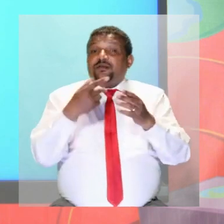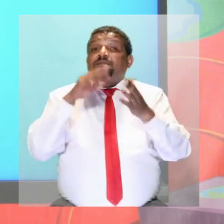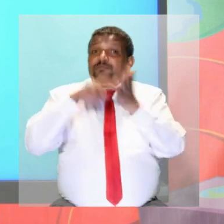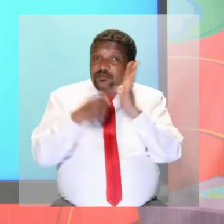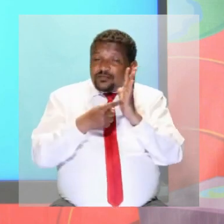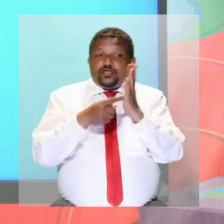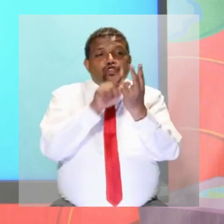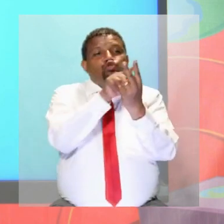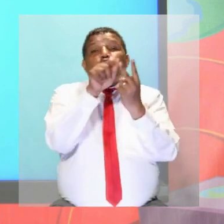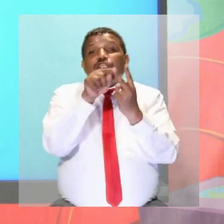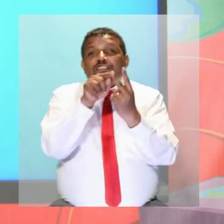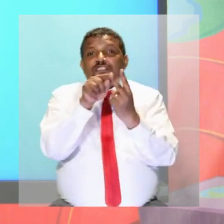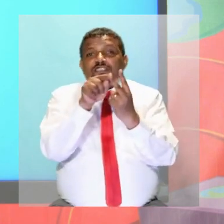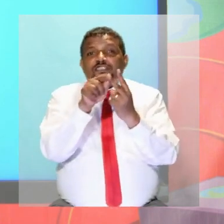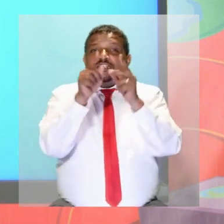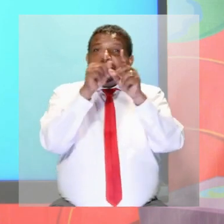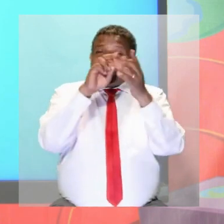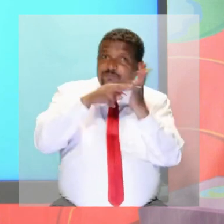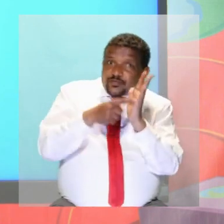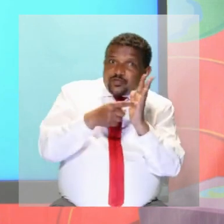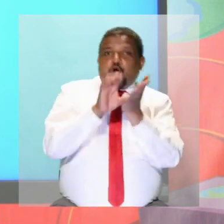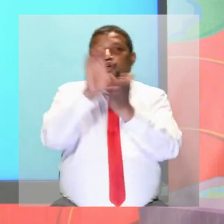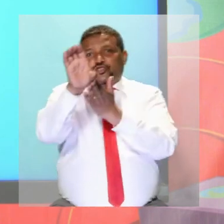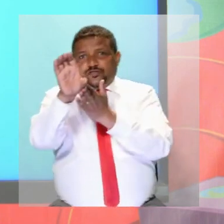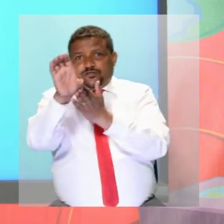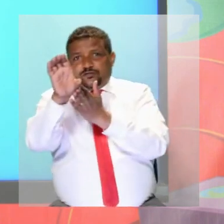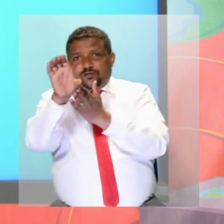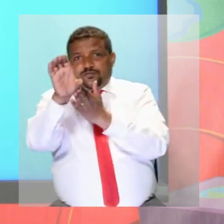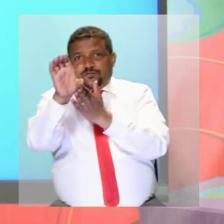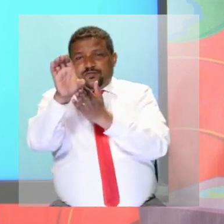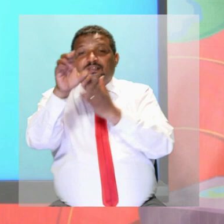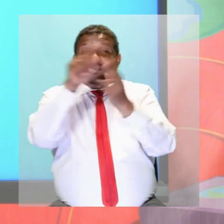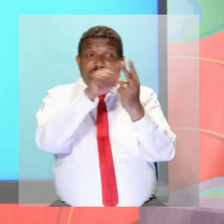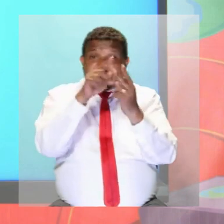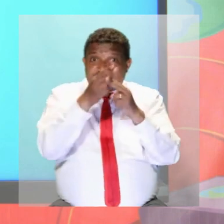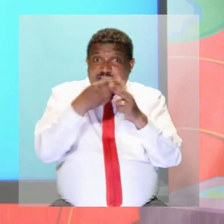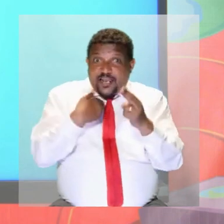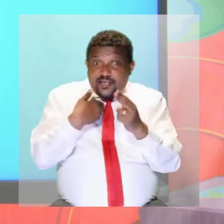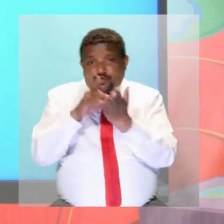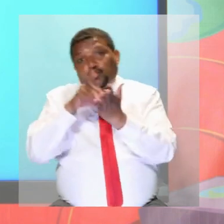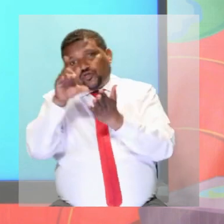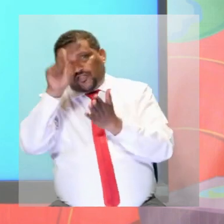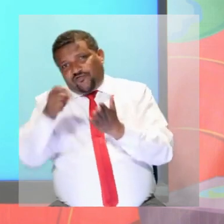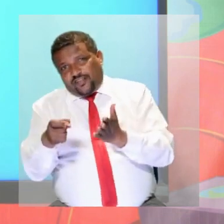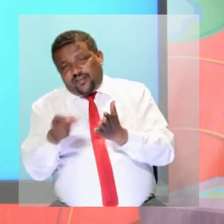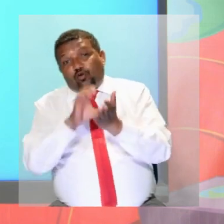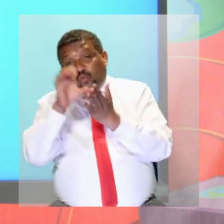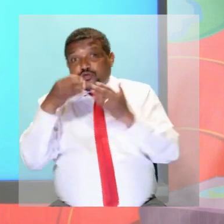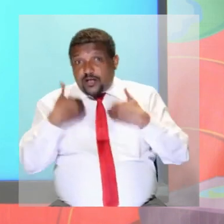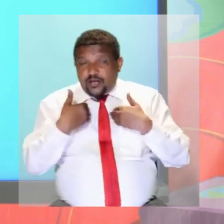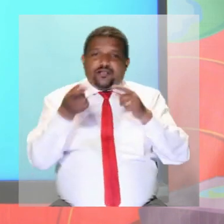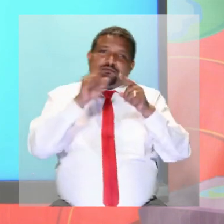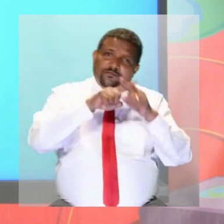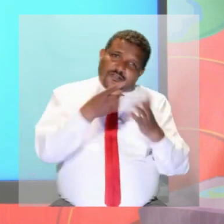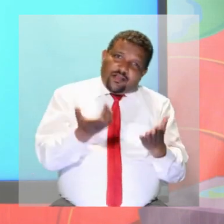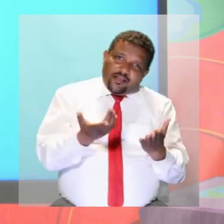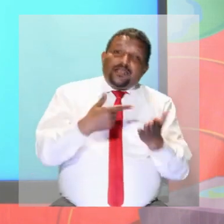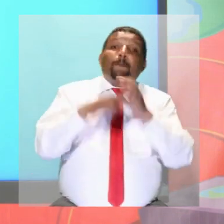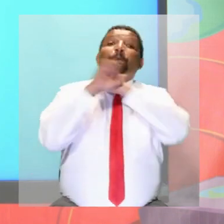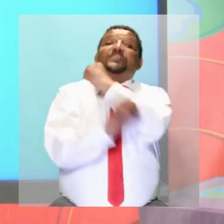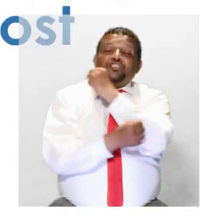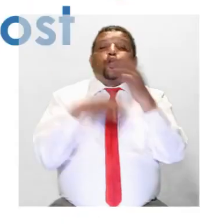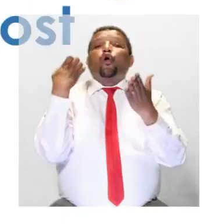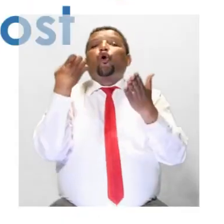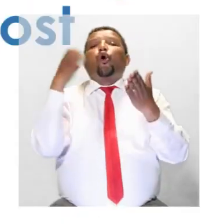implies choice, and choice implies cost. Choice implies cost. Under this basic concept of economics, there is a